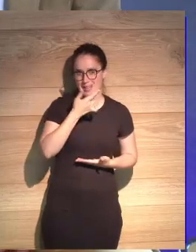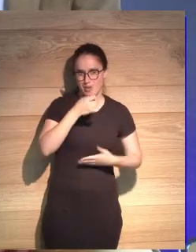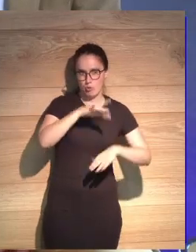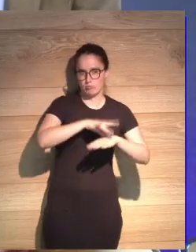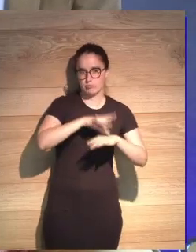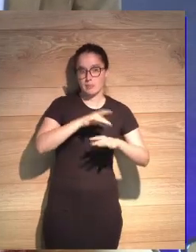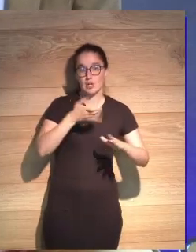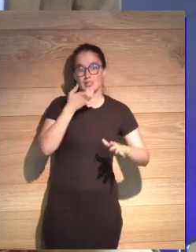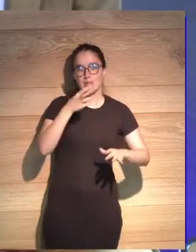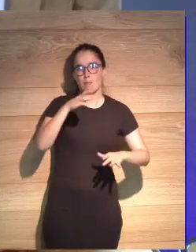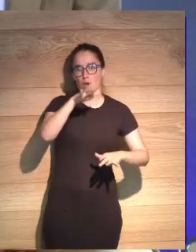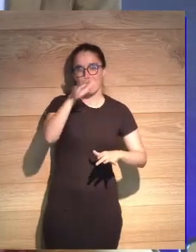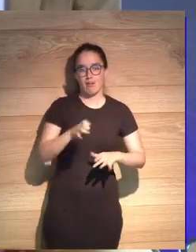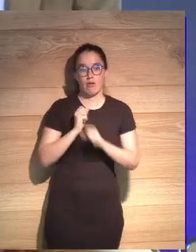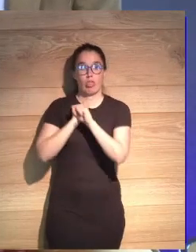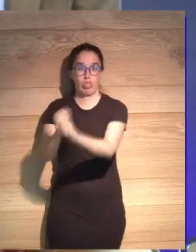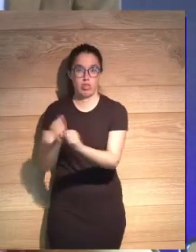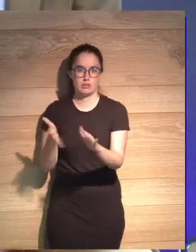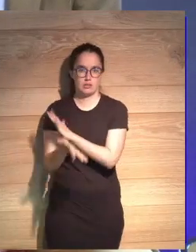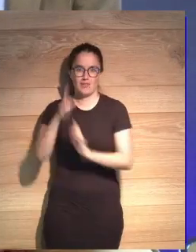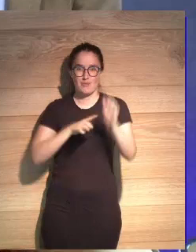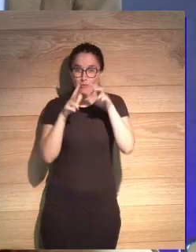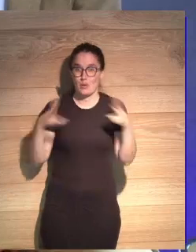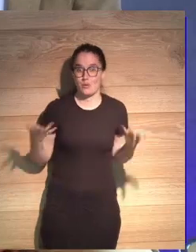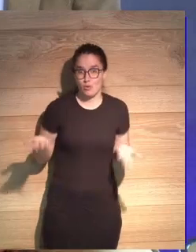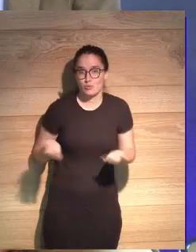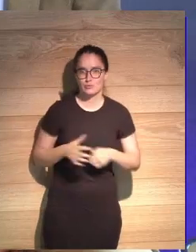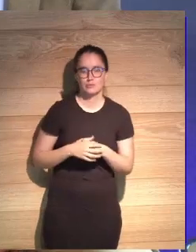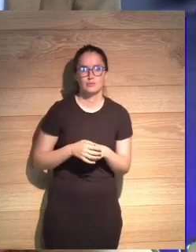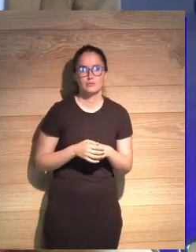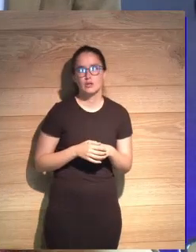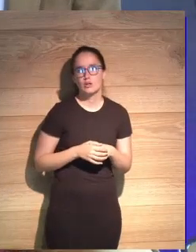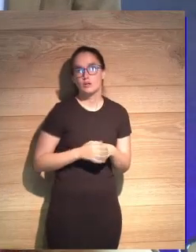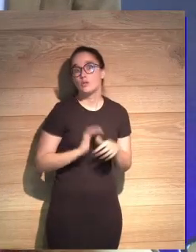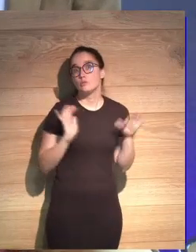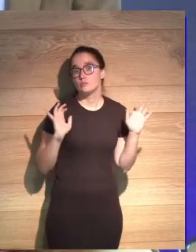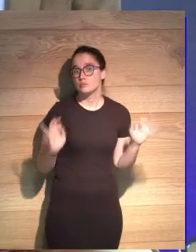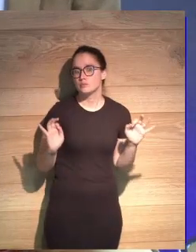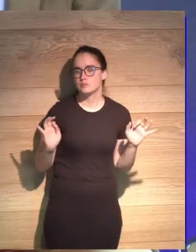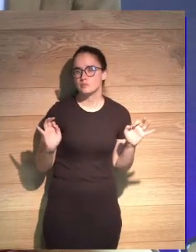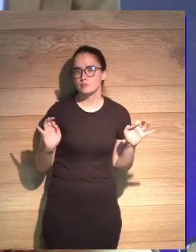solve some disorders, but of course if you get addicted to Prozac, then you have a problem.